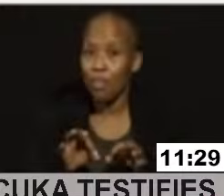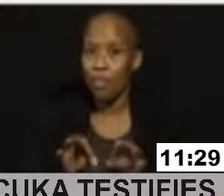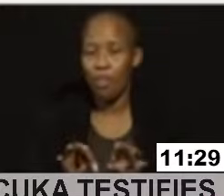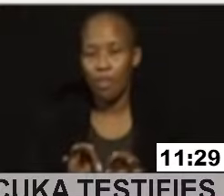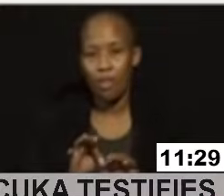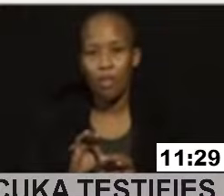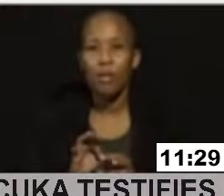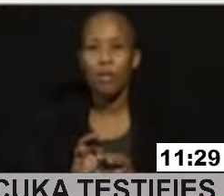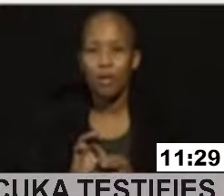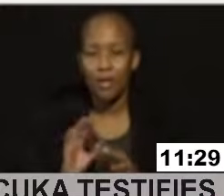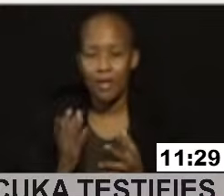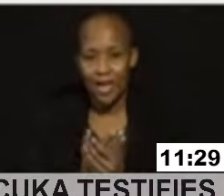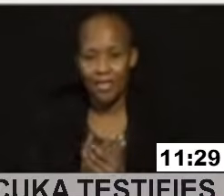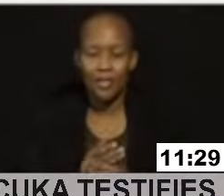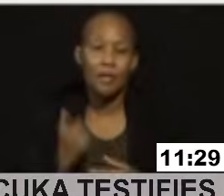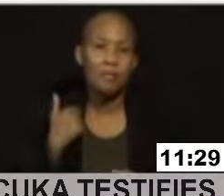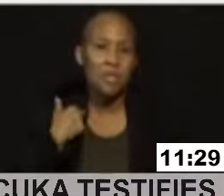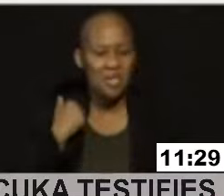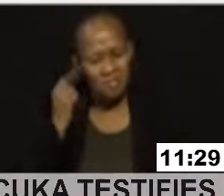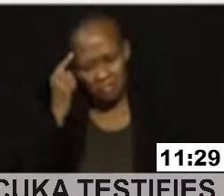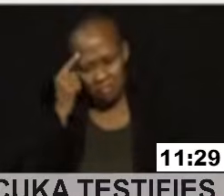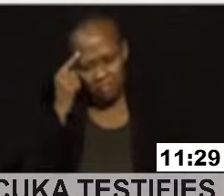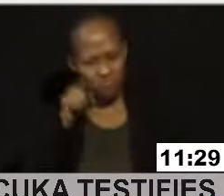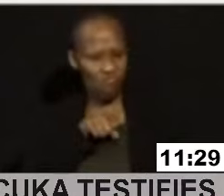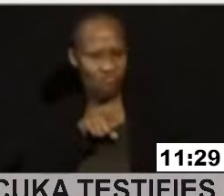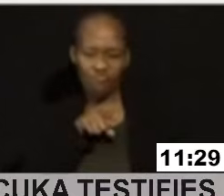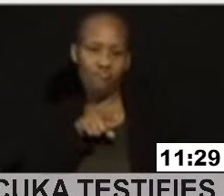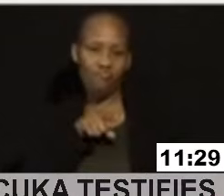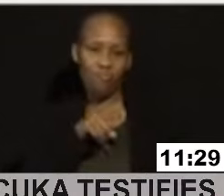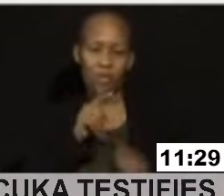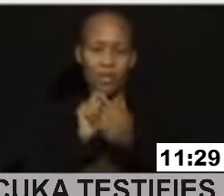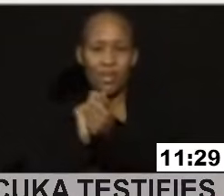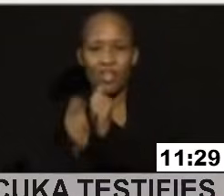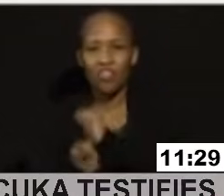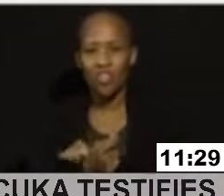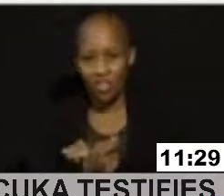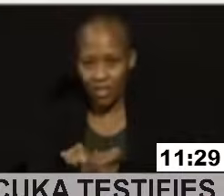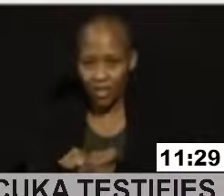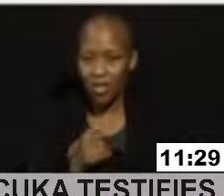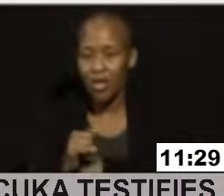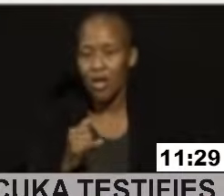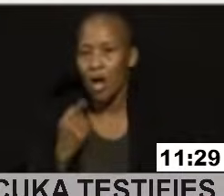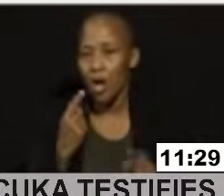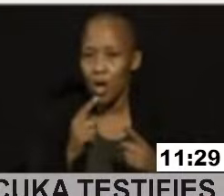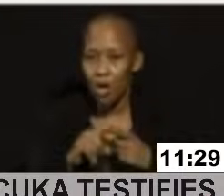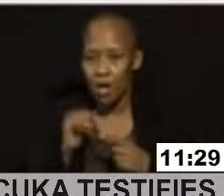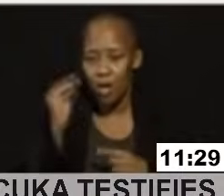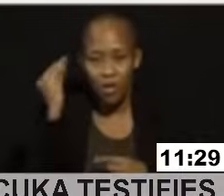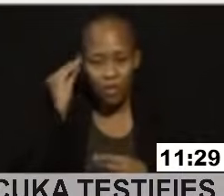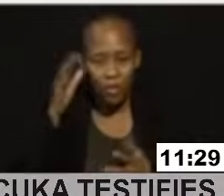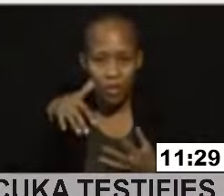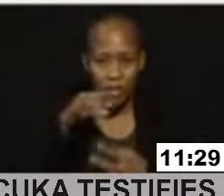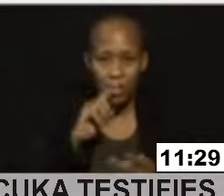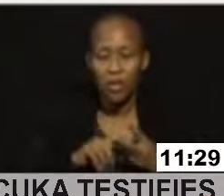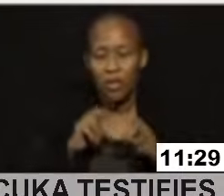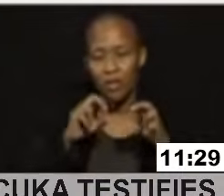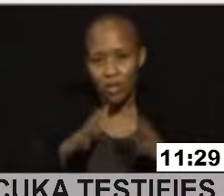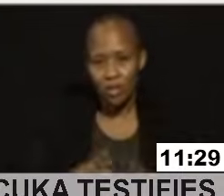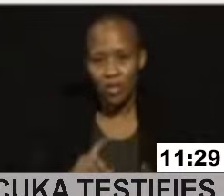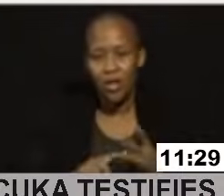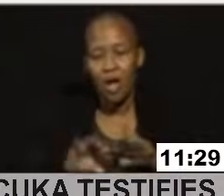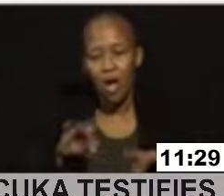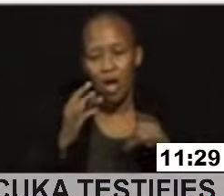changed that. I brought all those under one roof, the intelligence, the investigators, analysts,